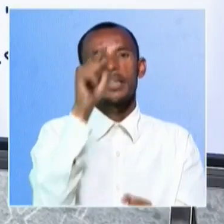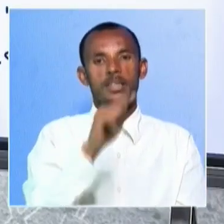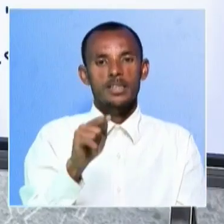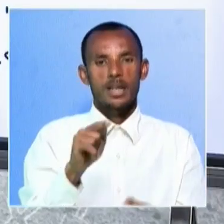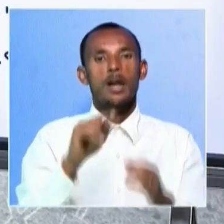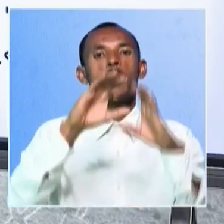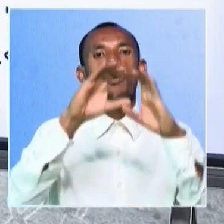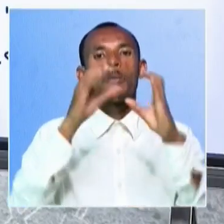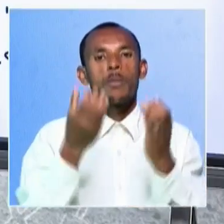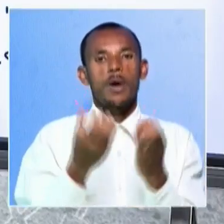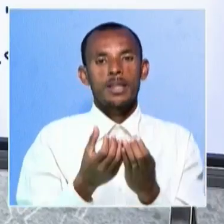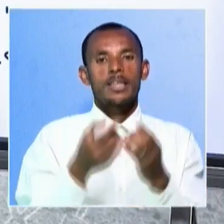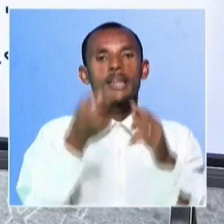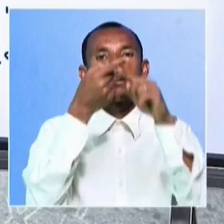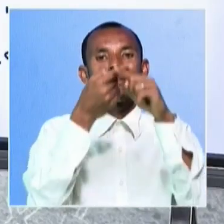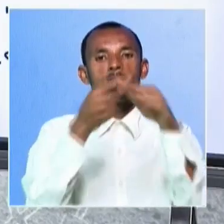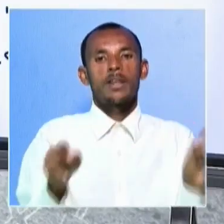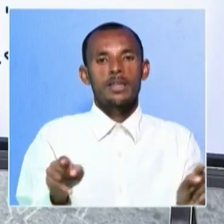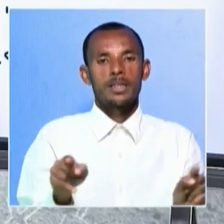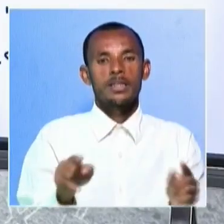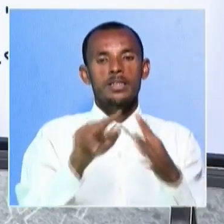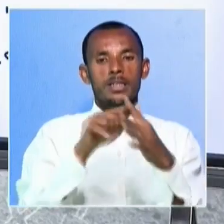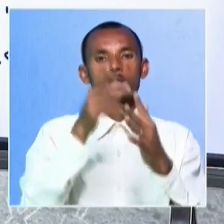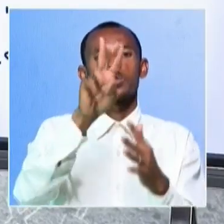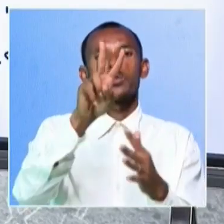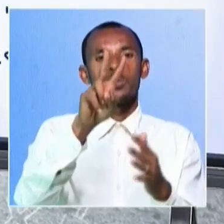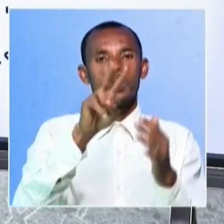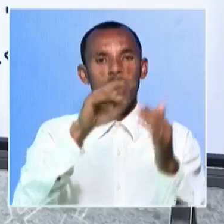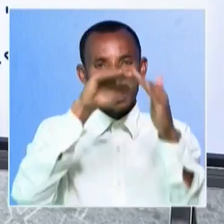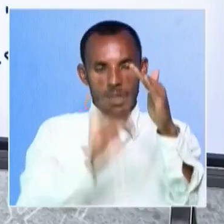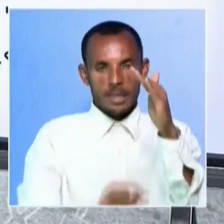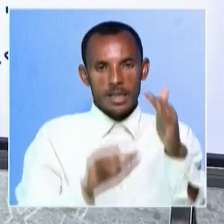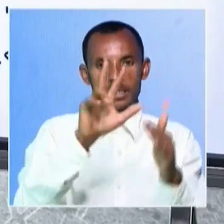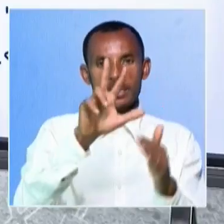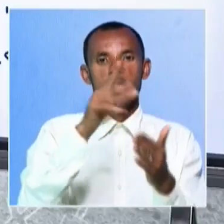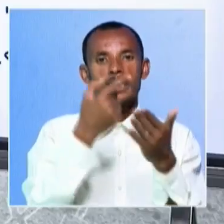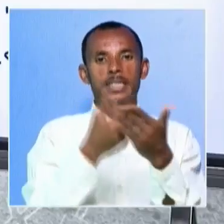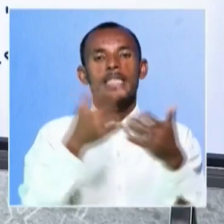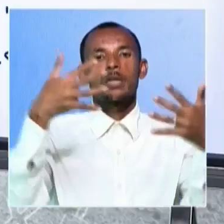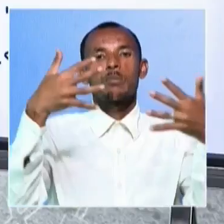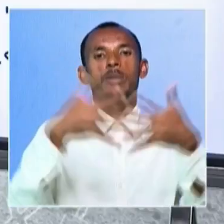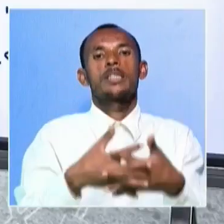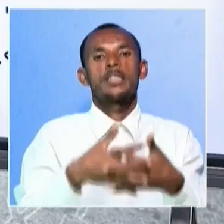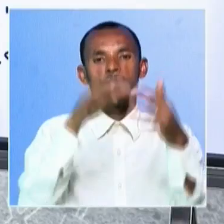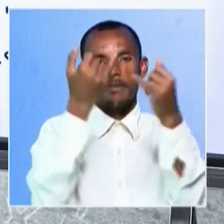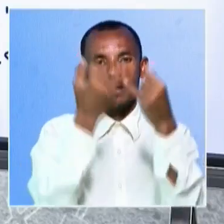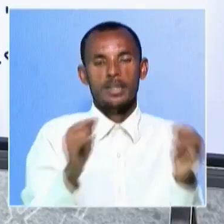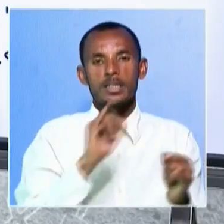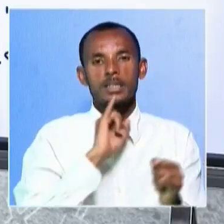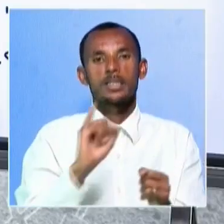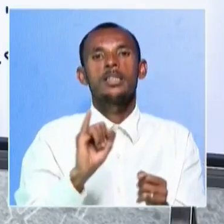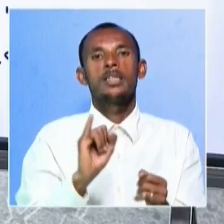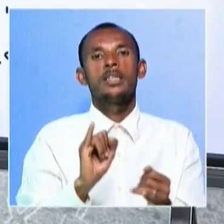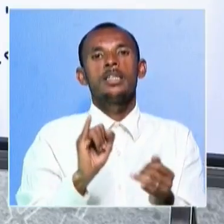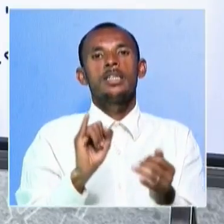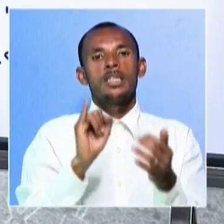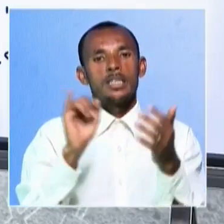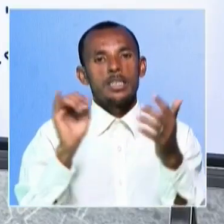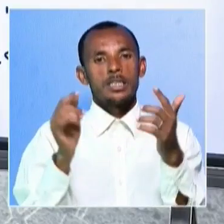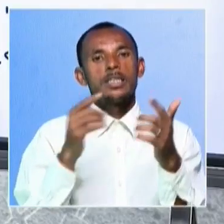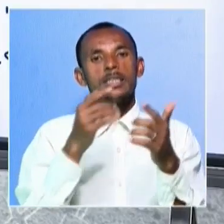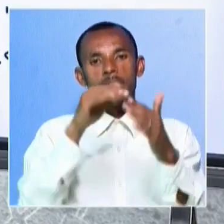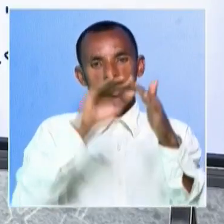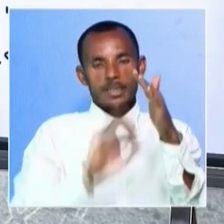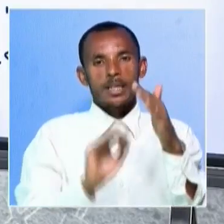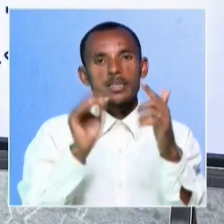are different, since 2 is less than 3, definitely this mixed fraction is less than the second one.